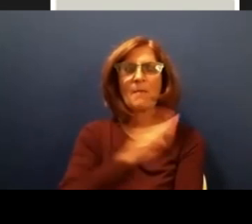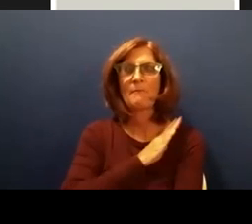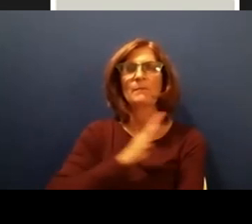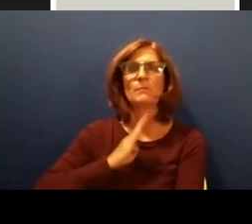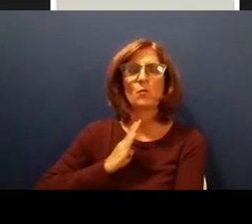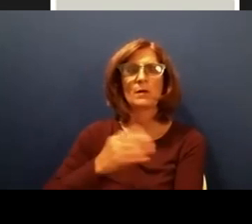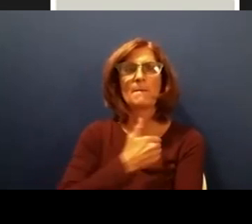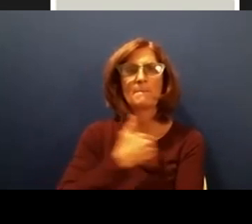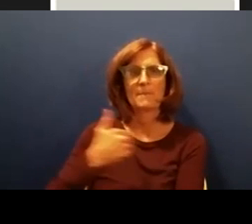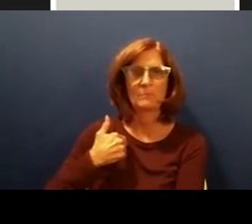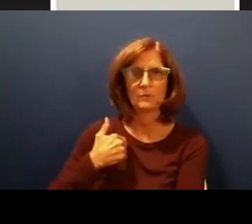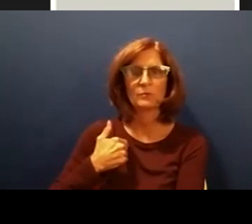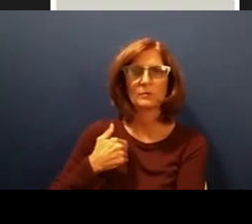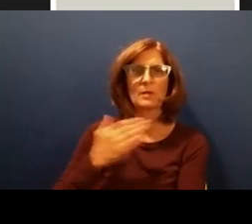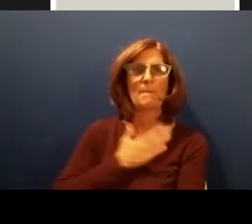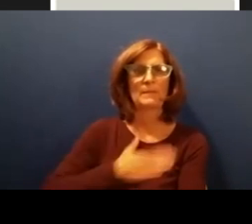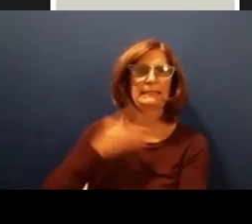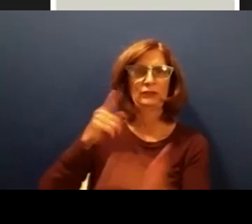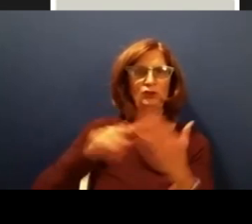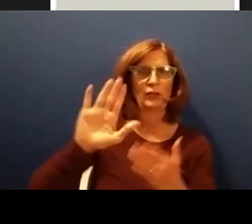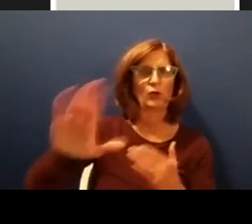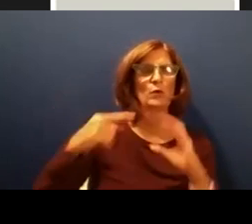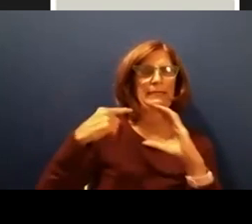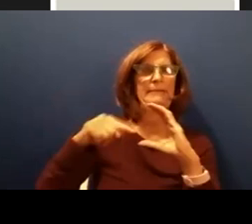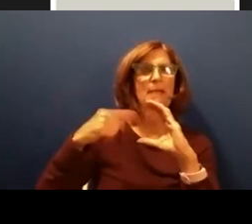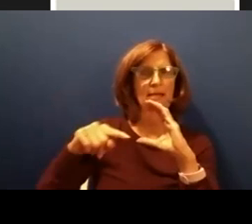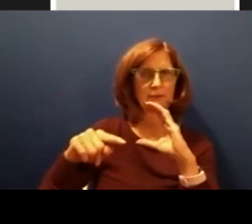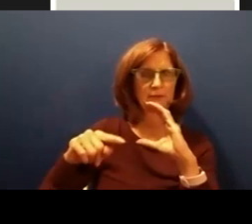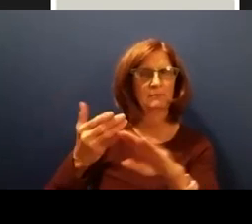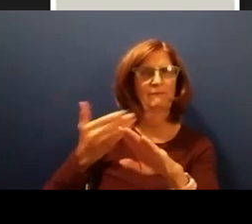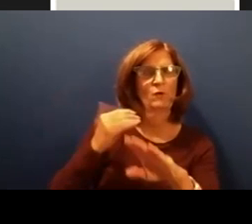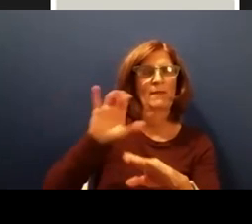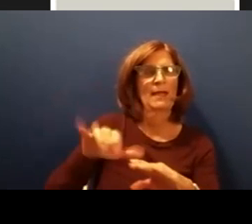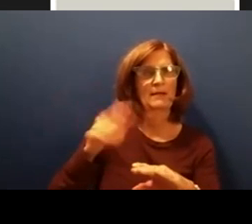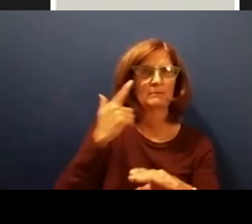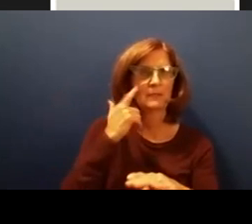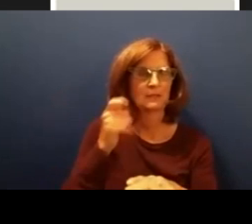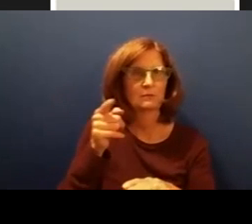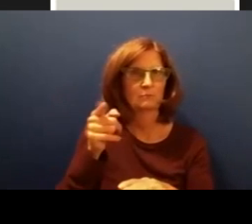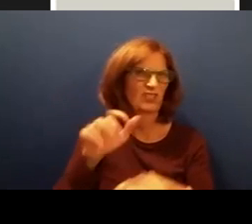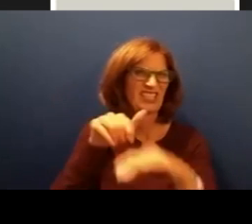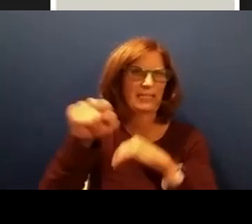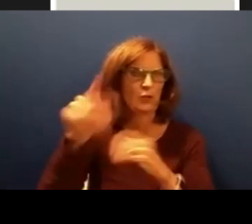should be on the lookout for an email trying to schedule an executive session on the Samara Road briefing.